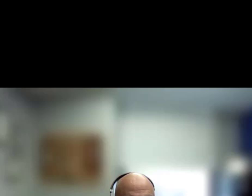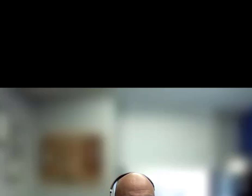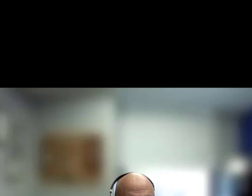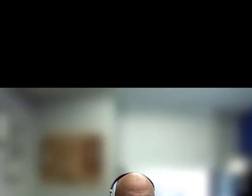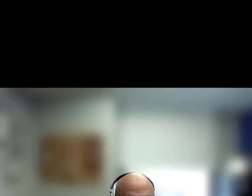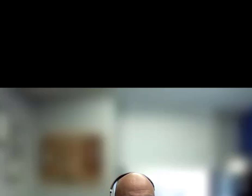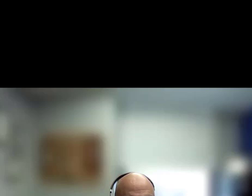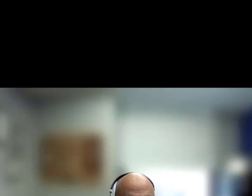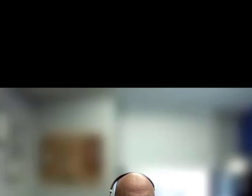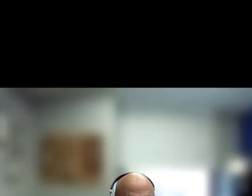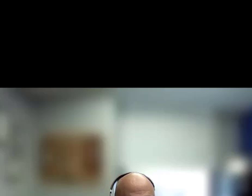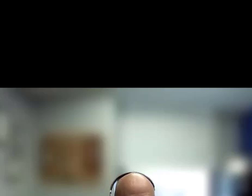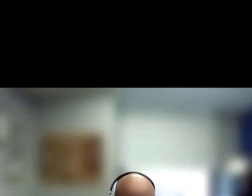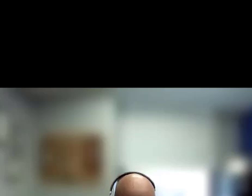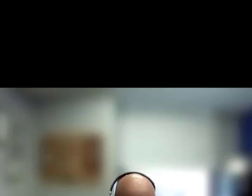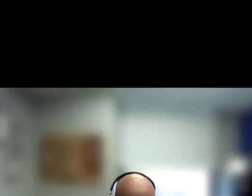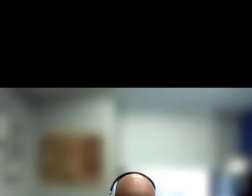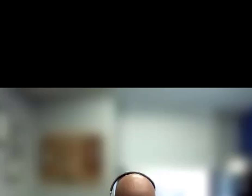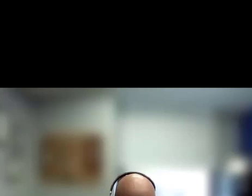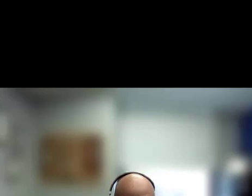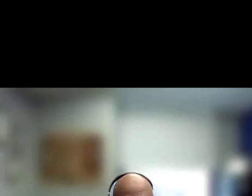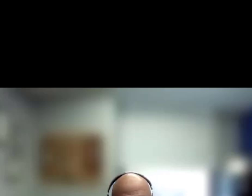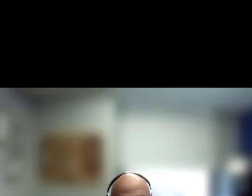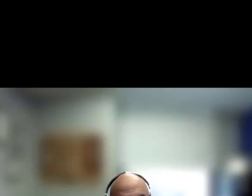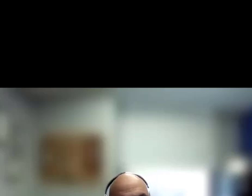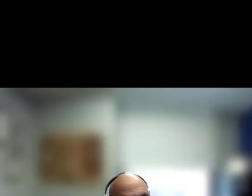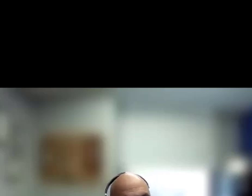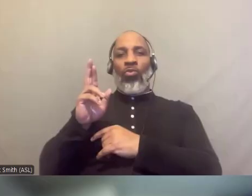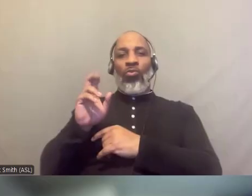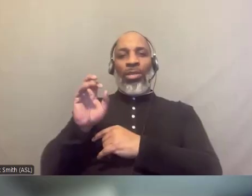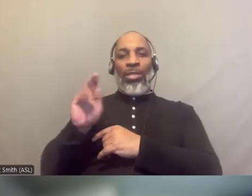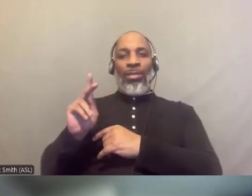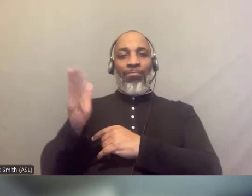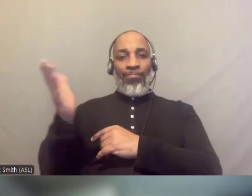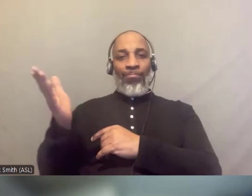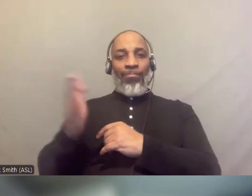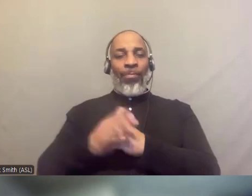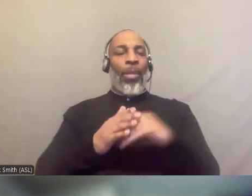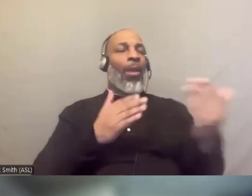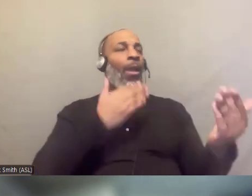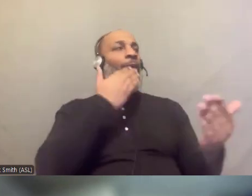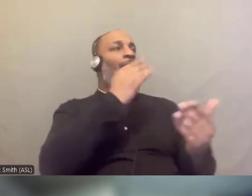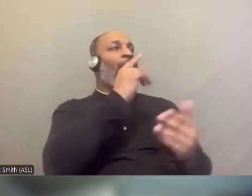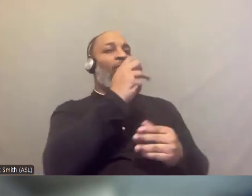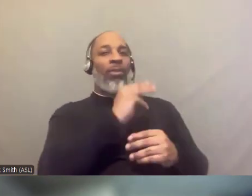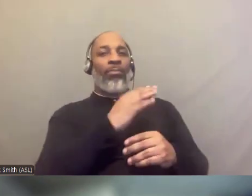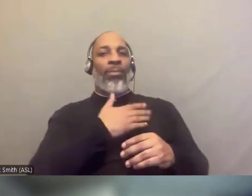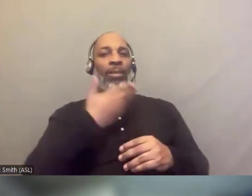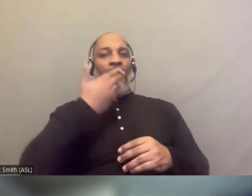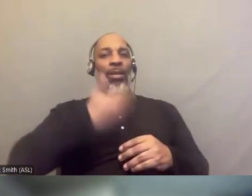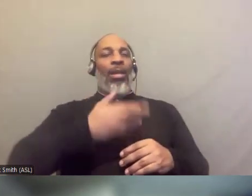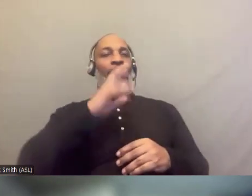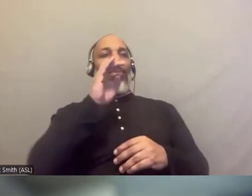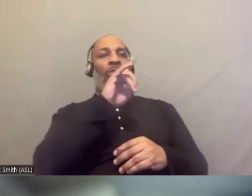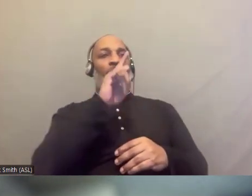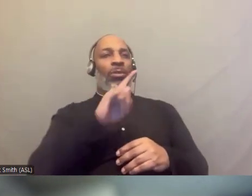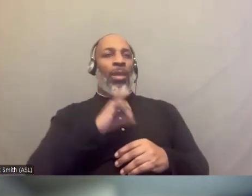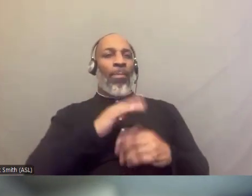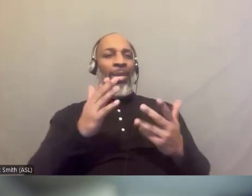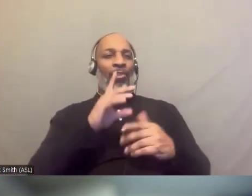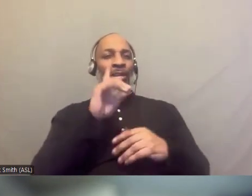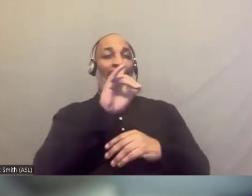go to the next slide, and I will turn things over to Riz. Thank you, Tom. My name is Riz Huda. I'm an attorney at the Disability Law